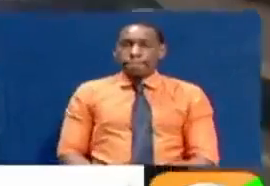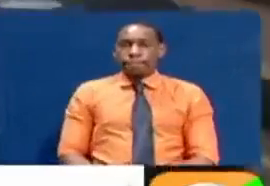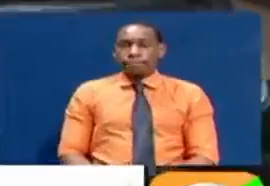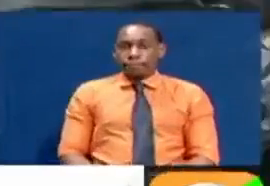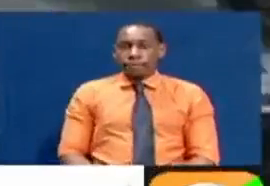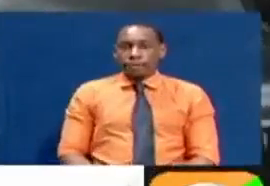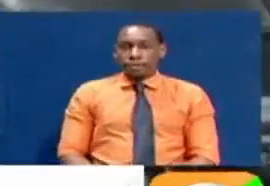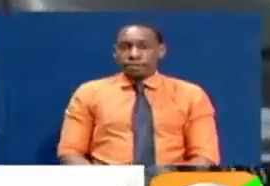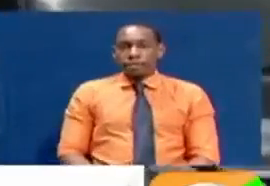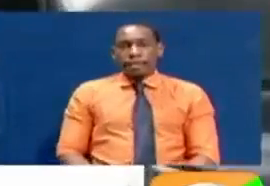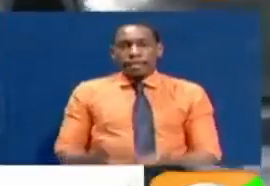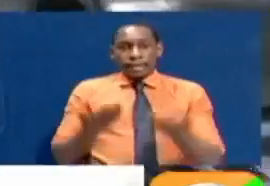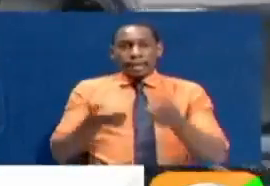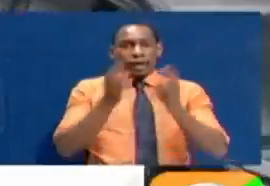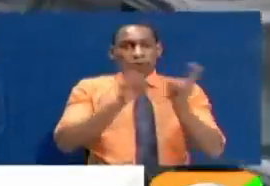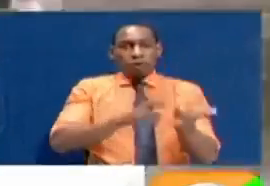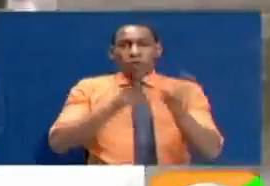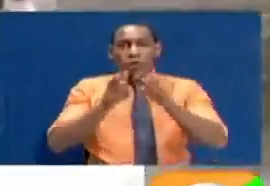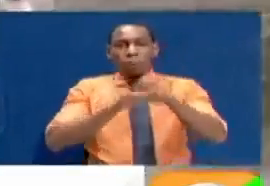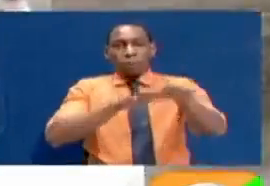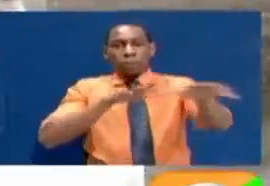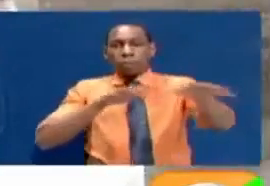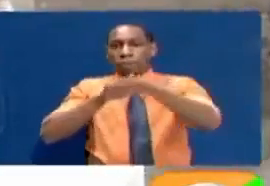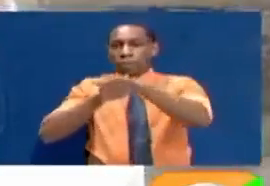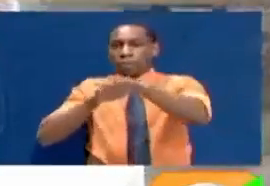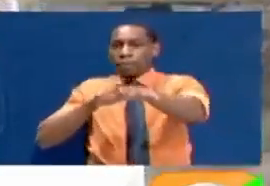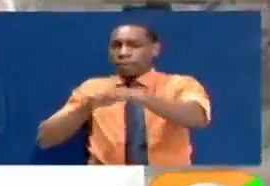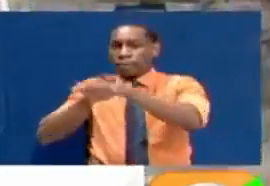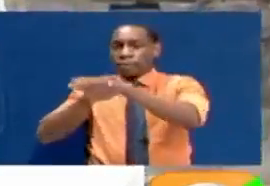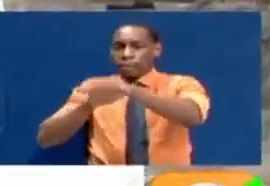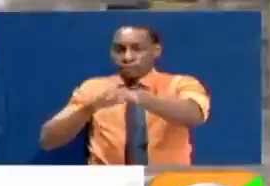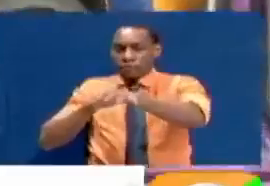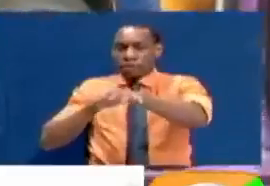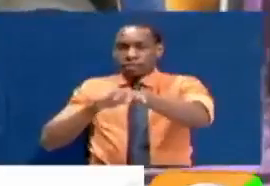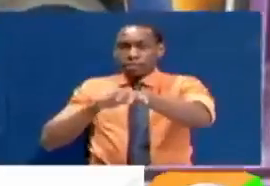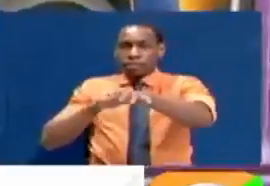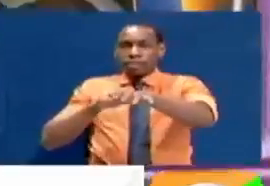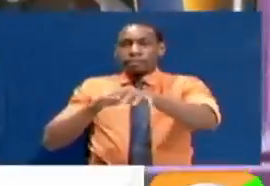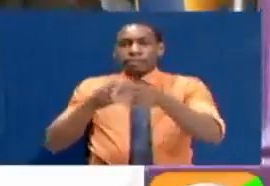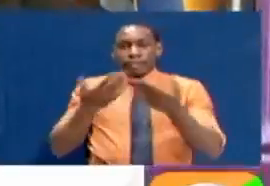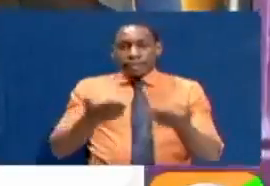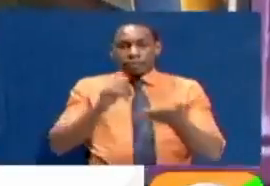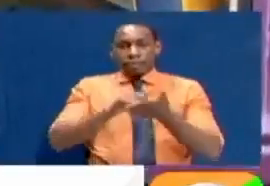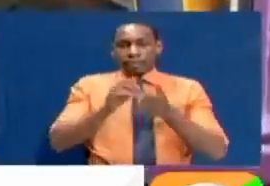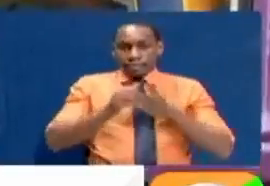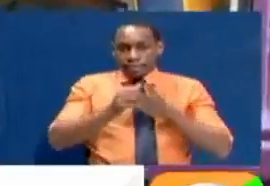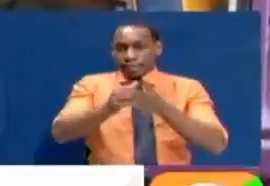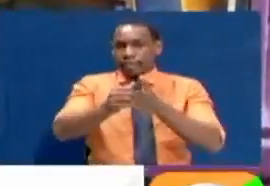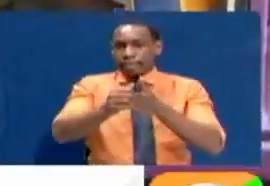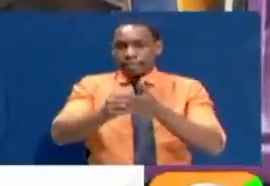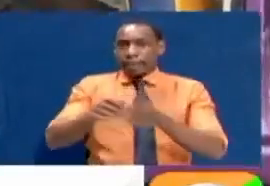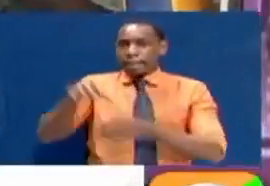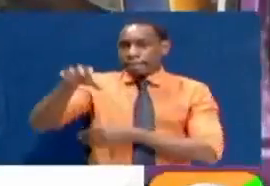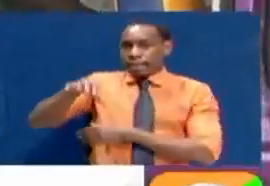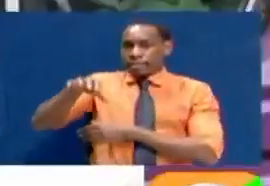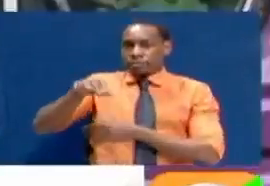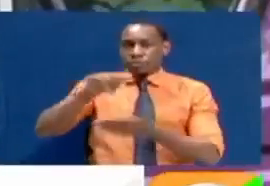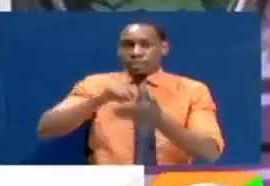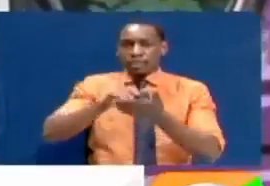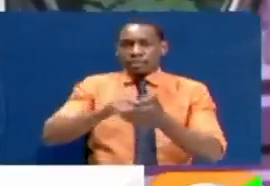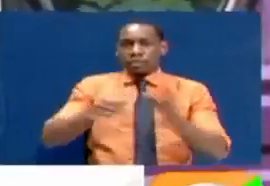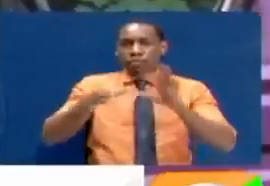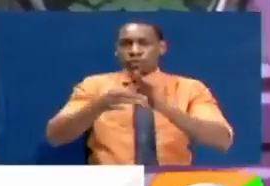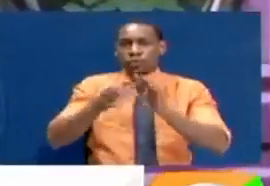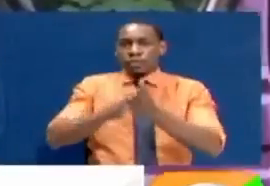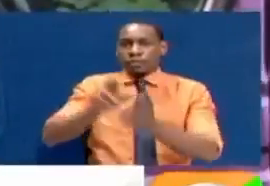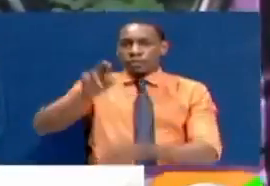The return of the usual traffic snarl-up along Haile Selassie Avenue is what led us to this Matatu belonging